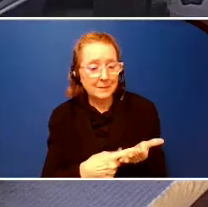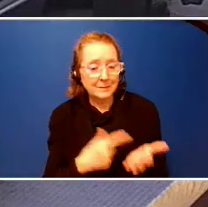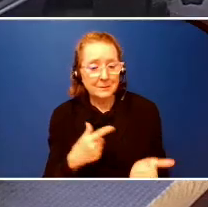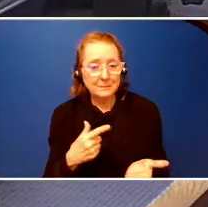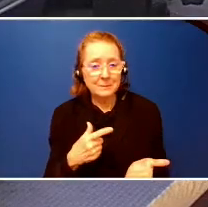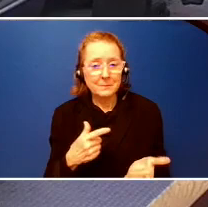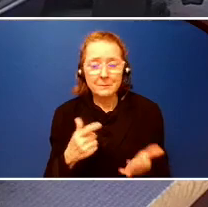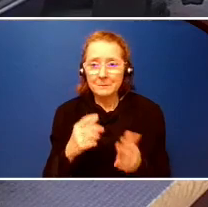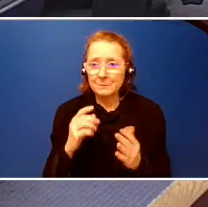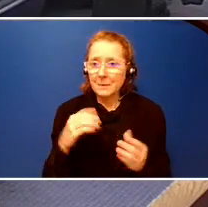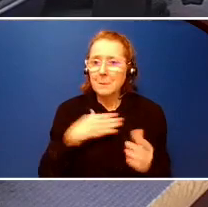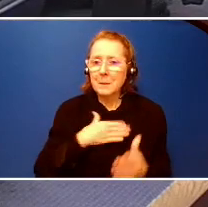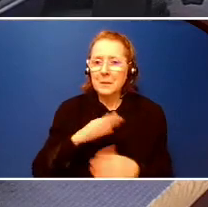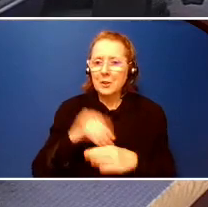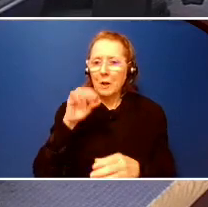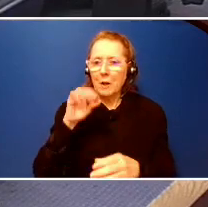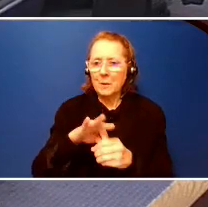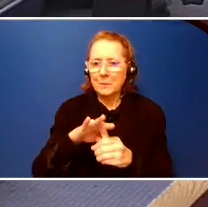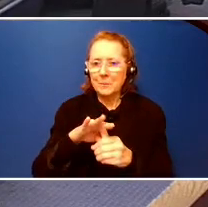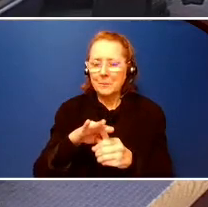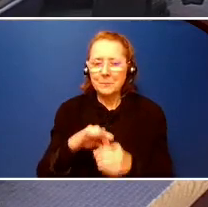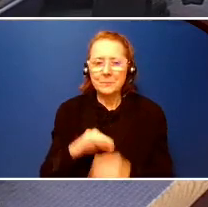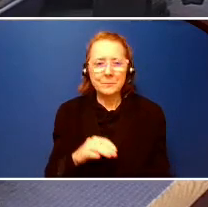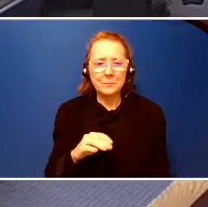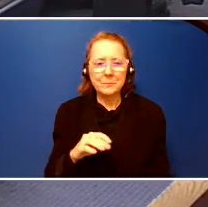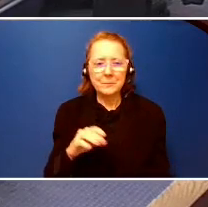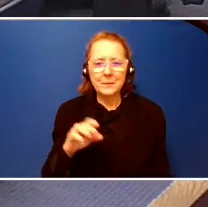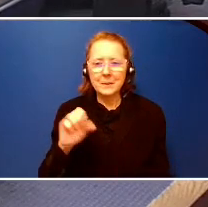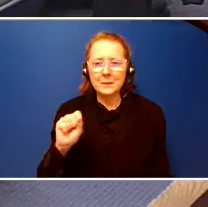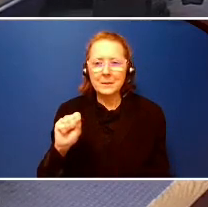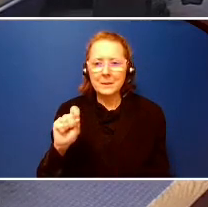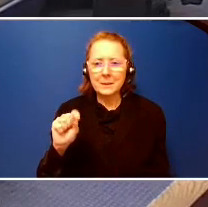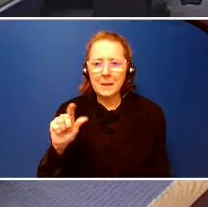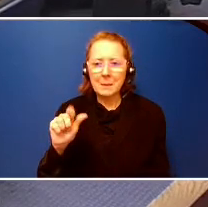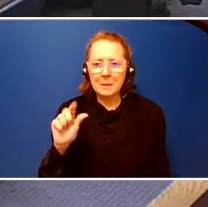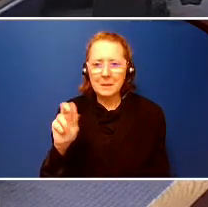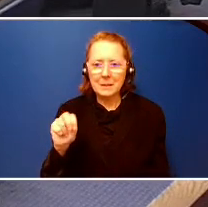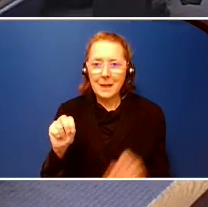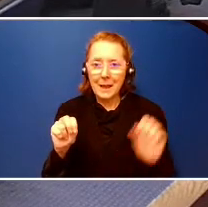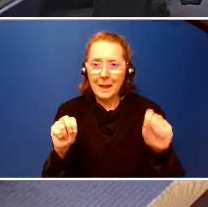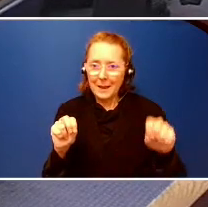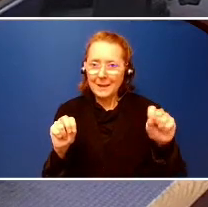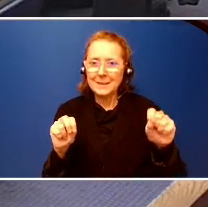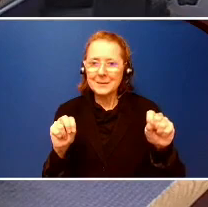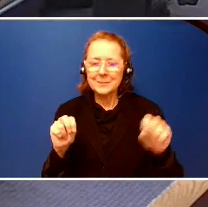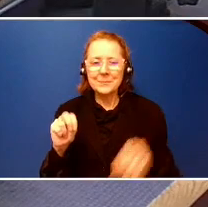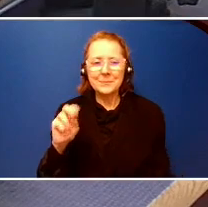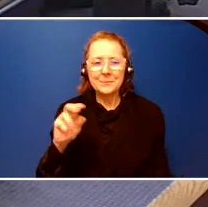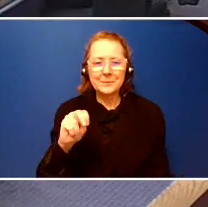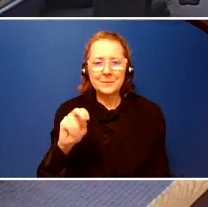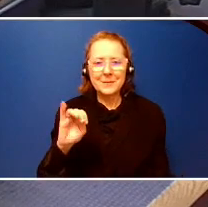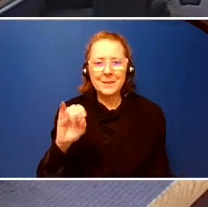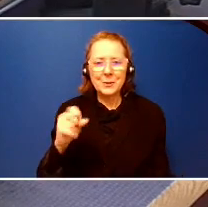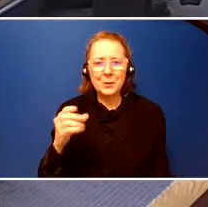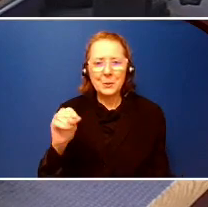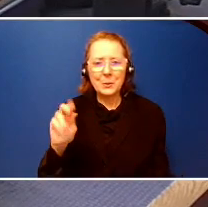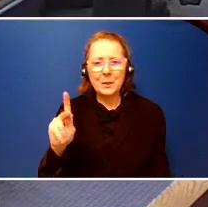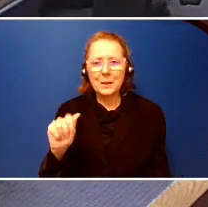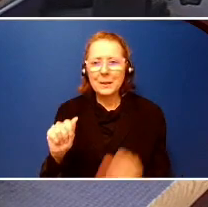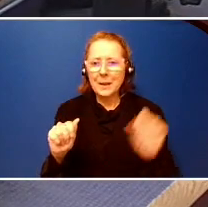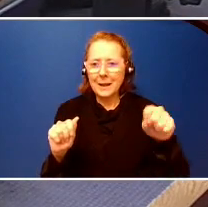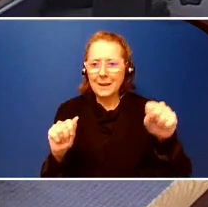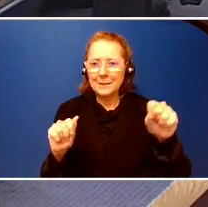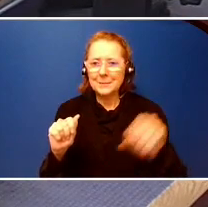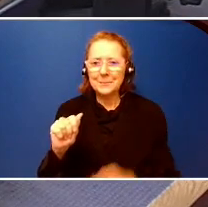If the recorder will call the roll. Councillor Stapleton. Aye. Councillor Nishioka. Aye.